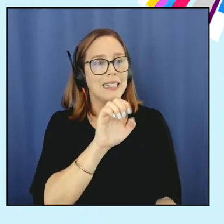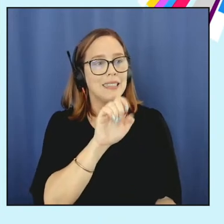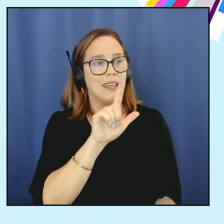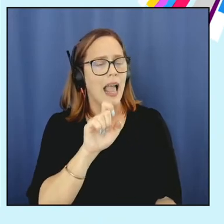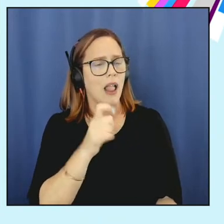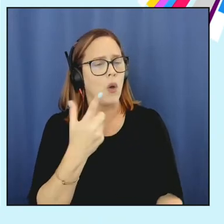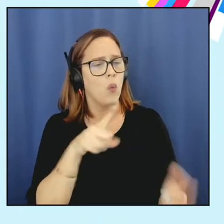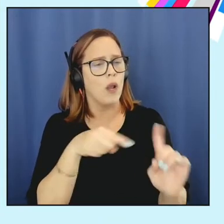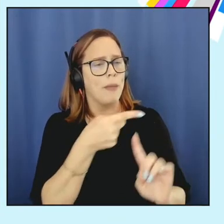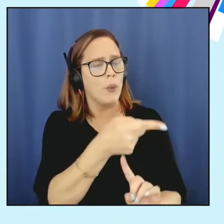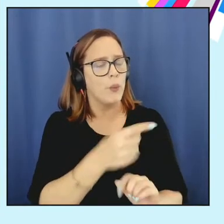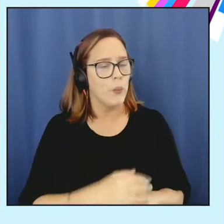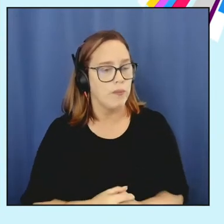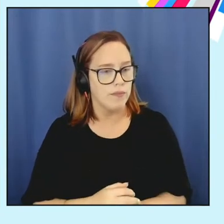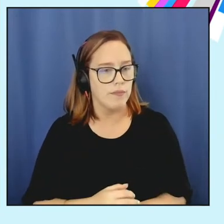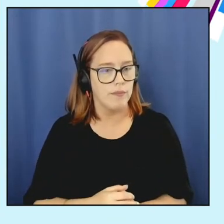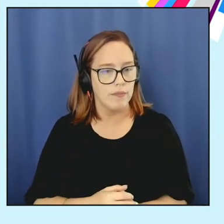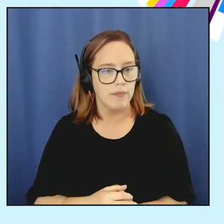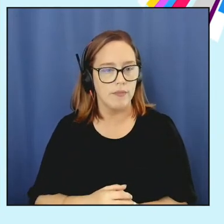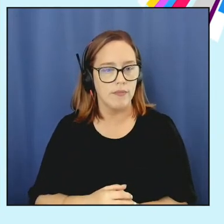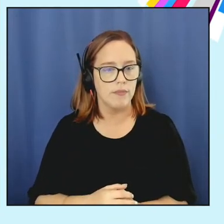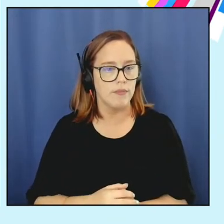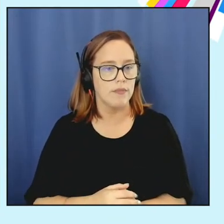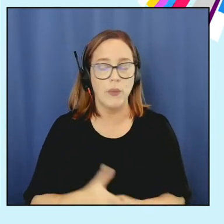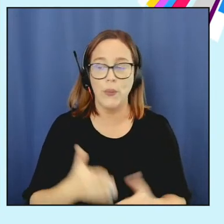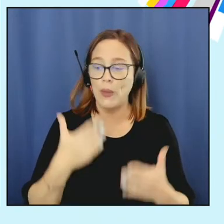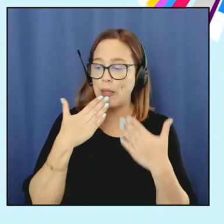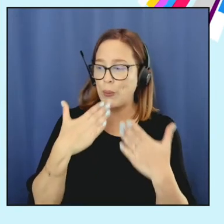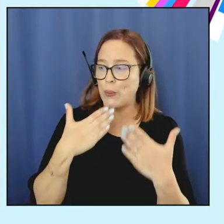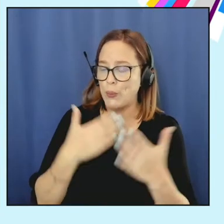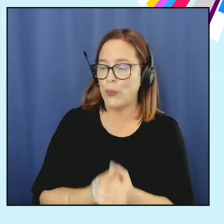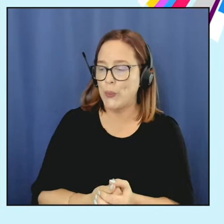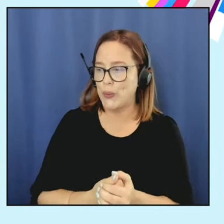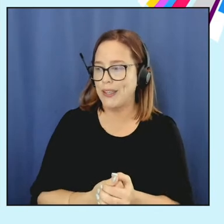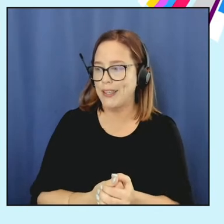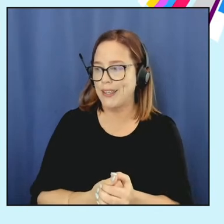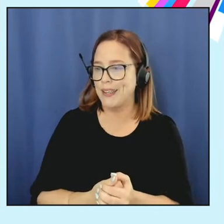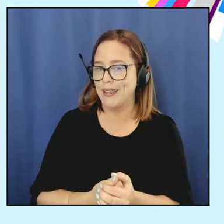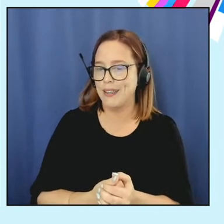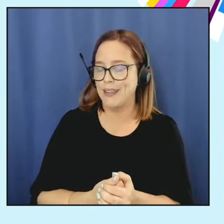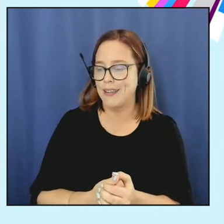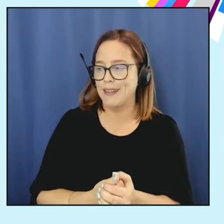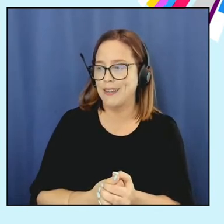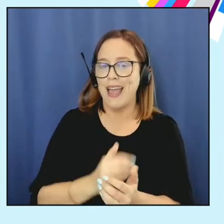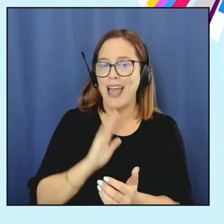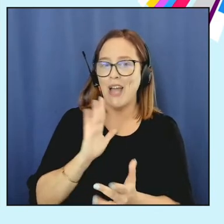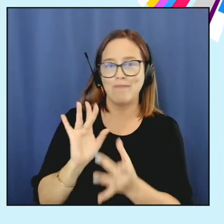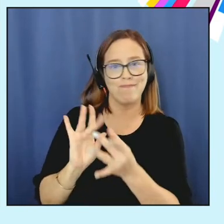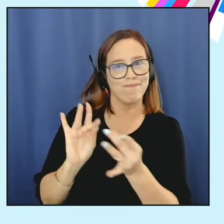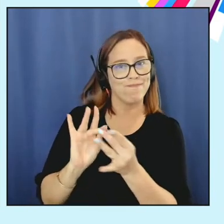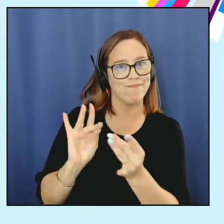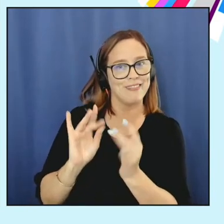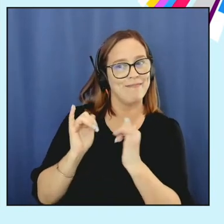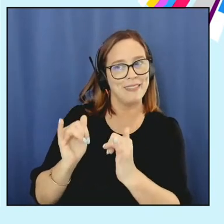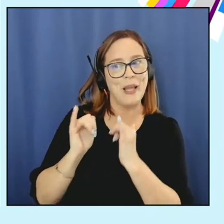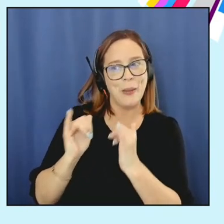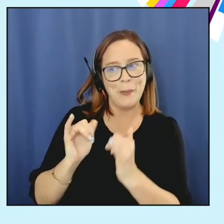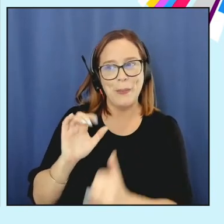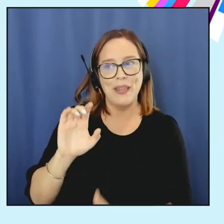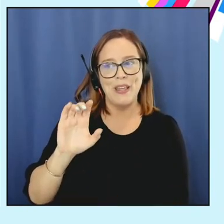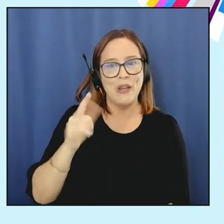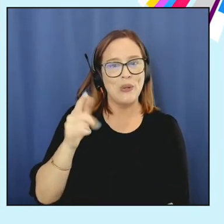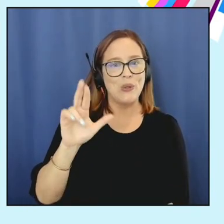help? Thank you. I think I'll definitely echo Gutrachten's sentiments. I